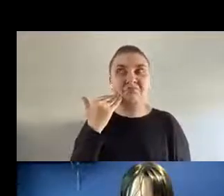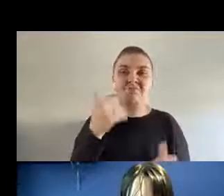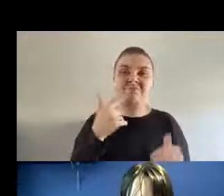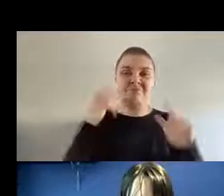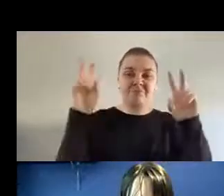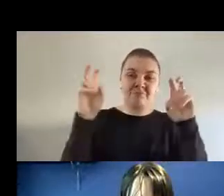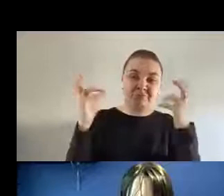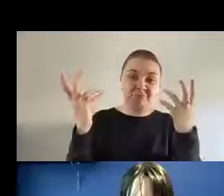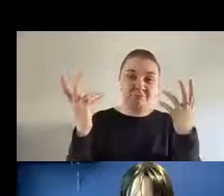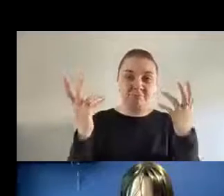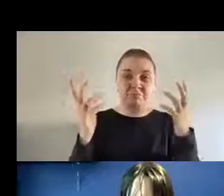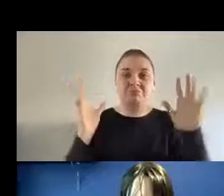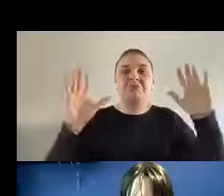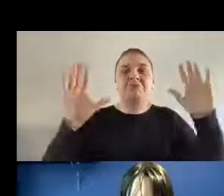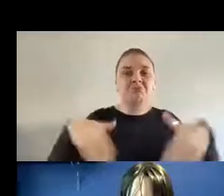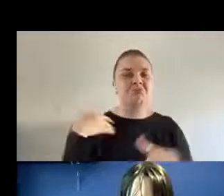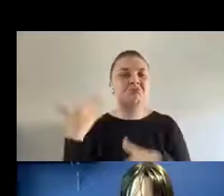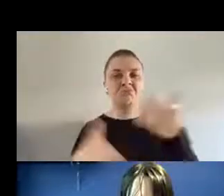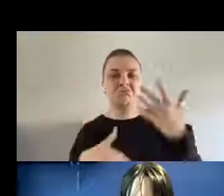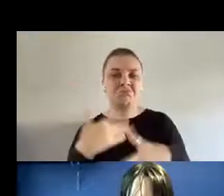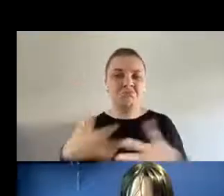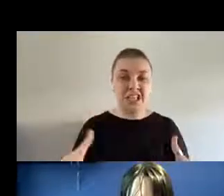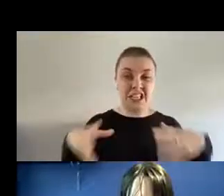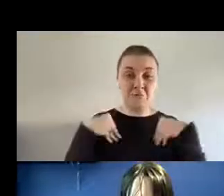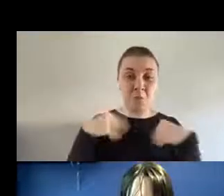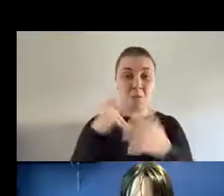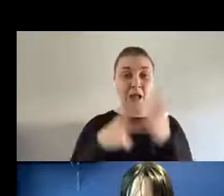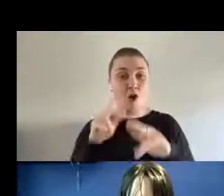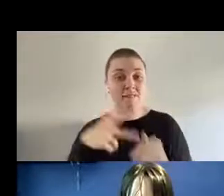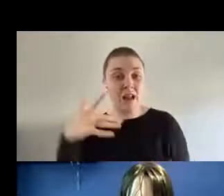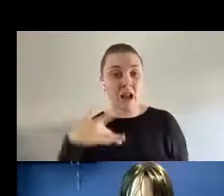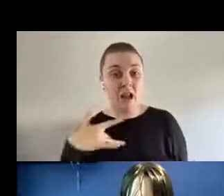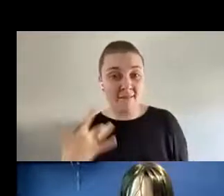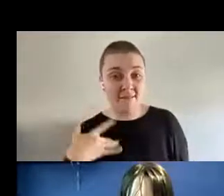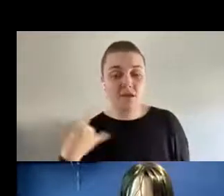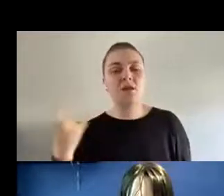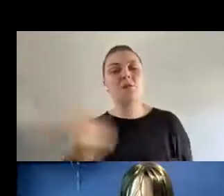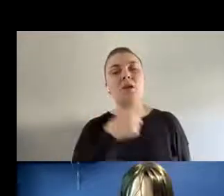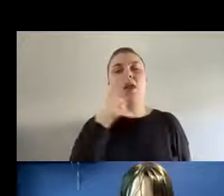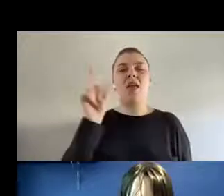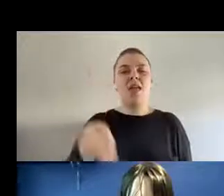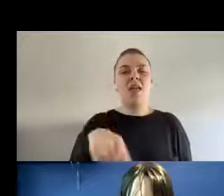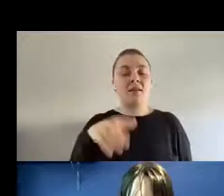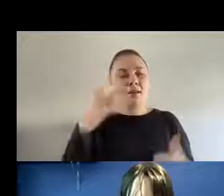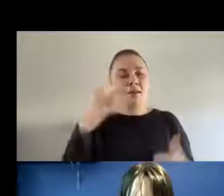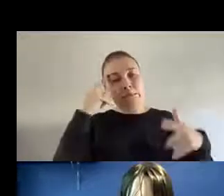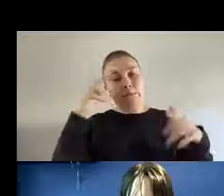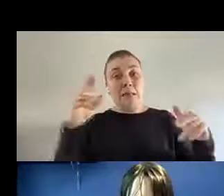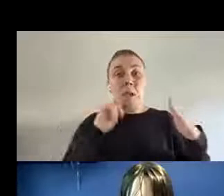for the course, an acceptable part of life, and something that we really should just expect.